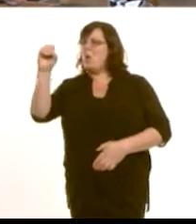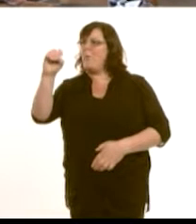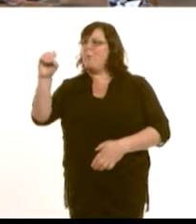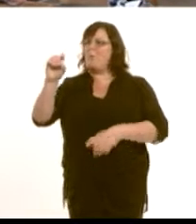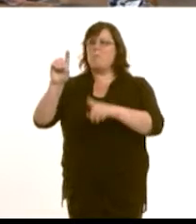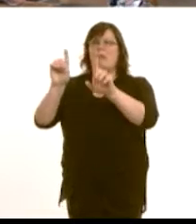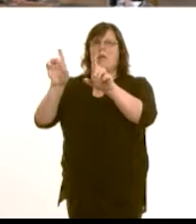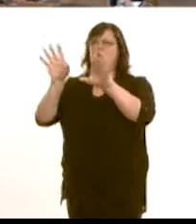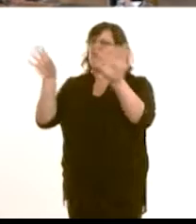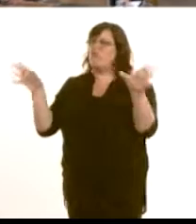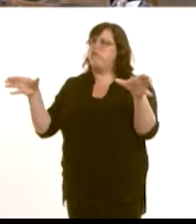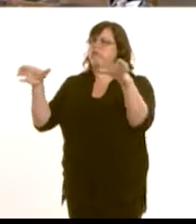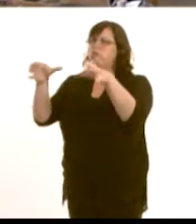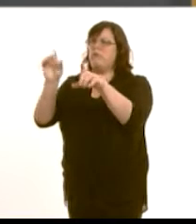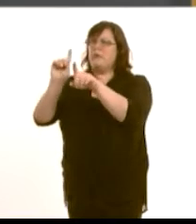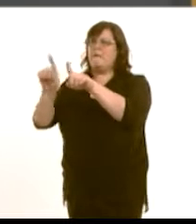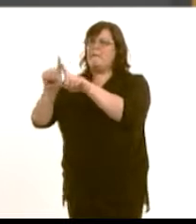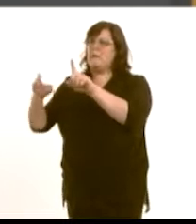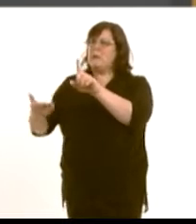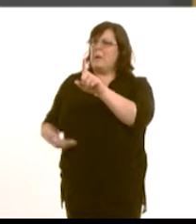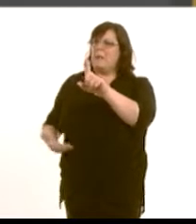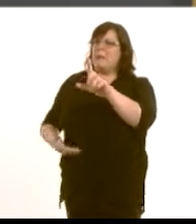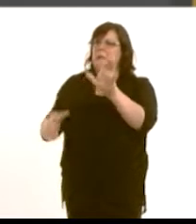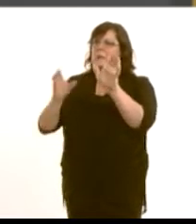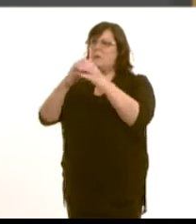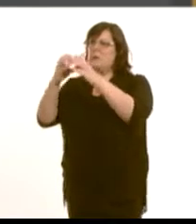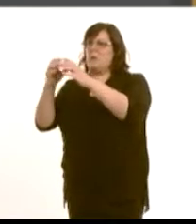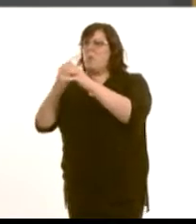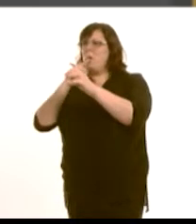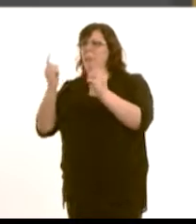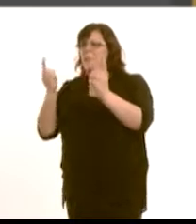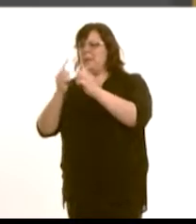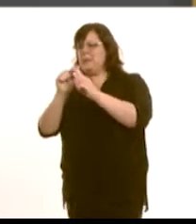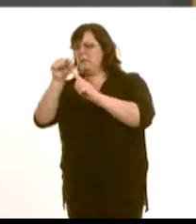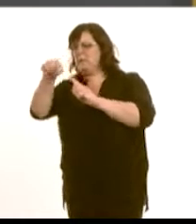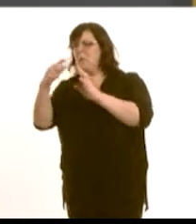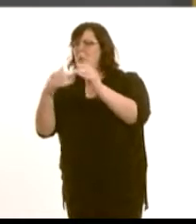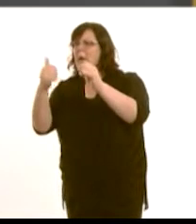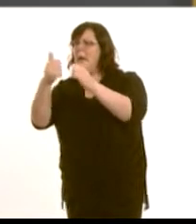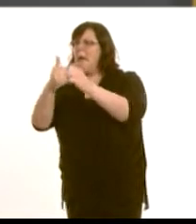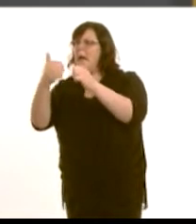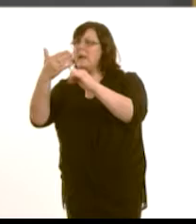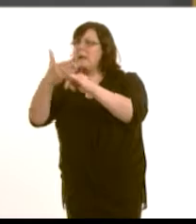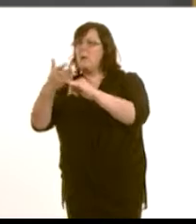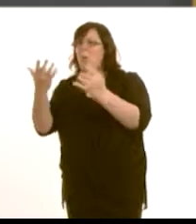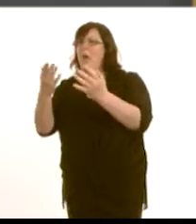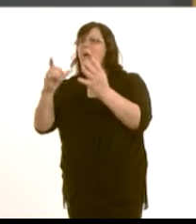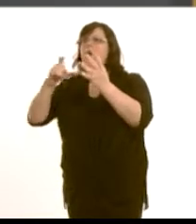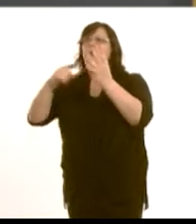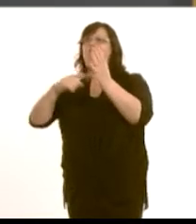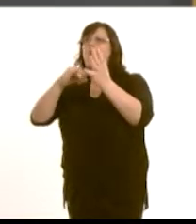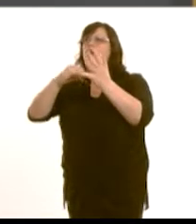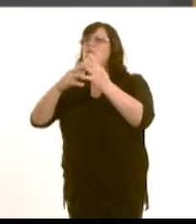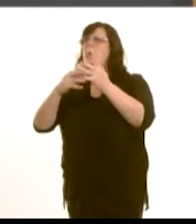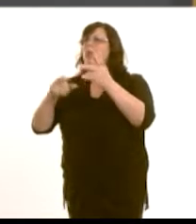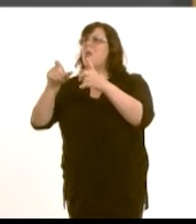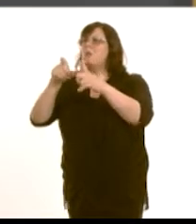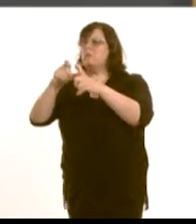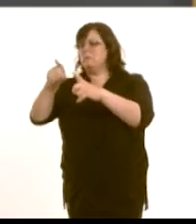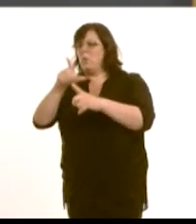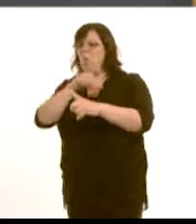is meeting today or this weekend in the Cotswolds to work out their post-Brexit strategy, and